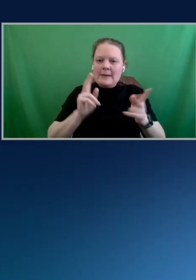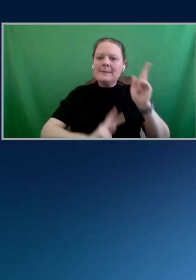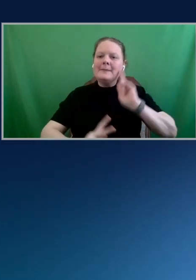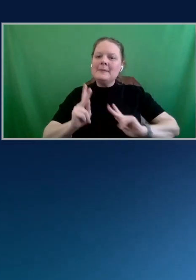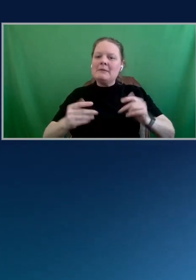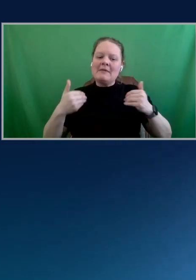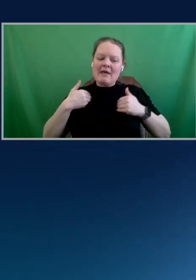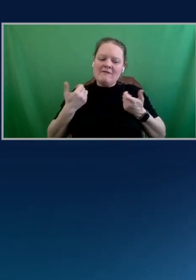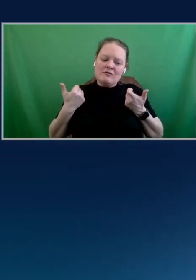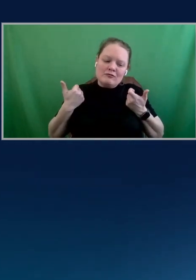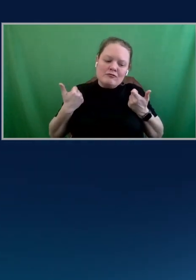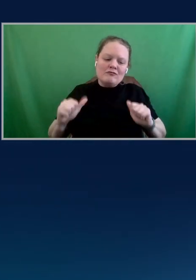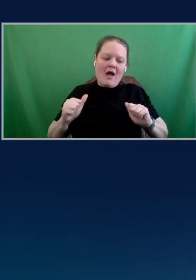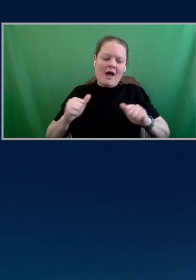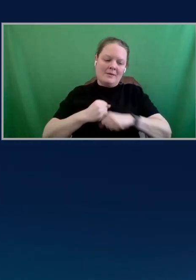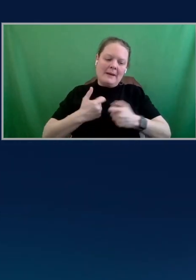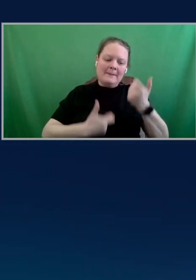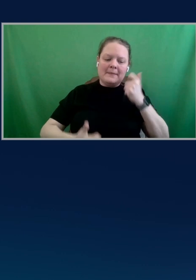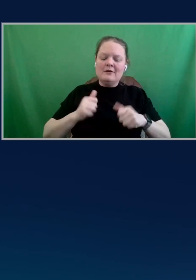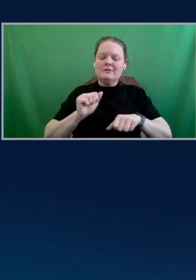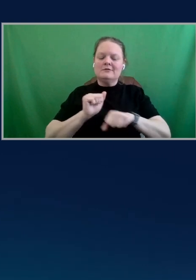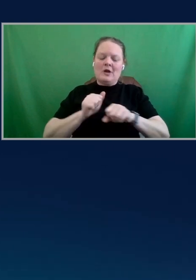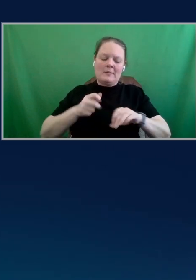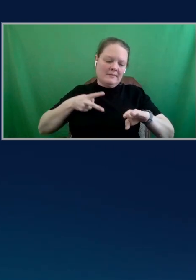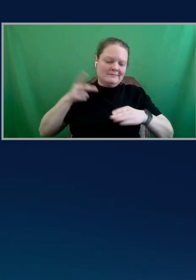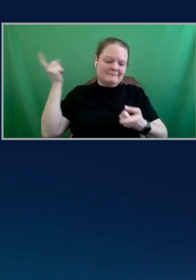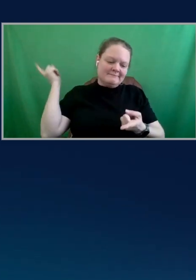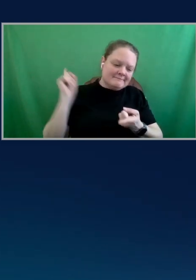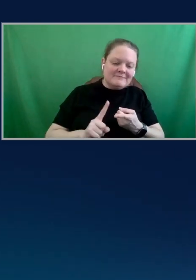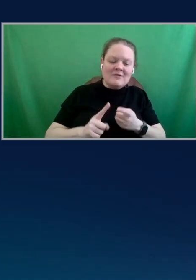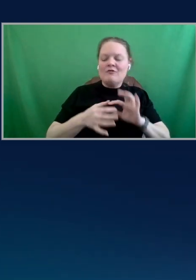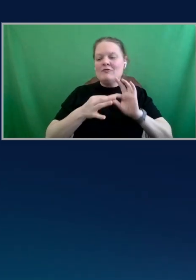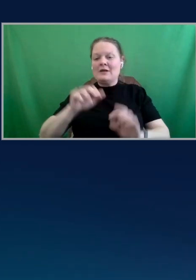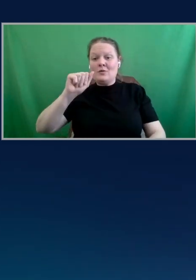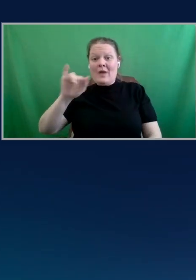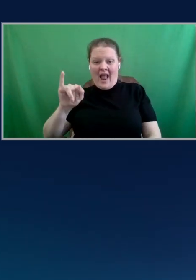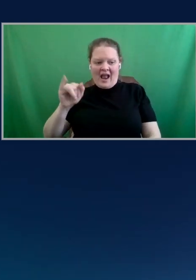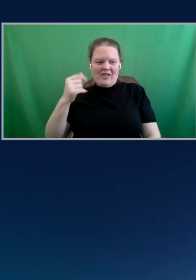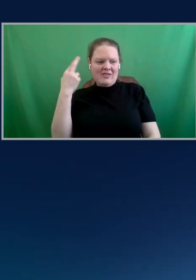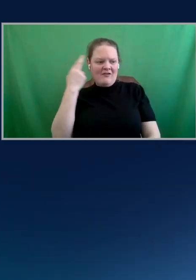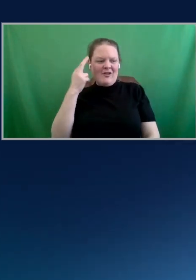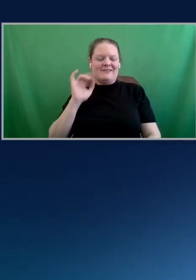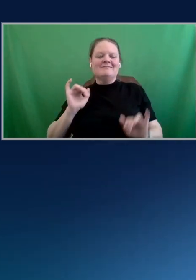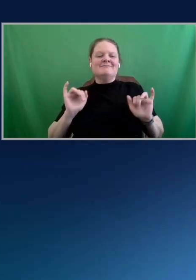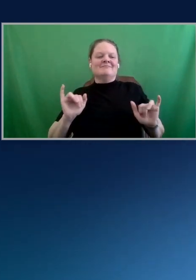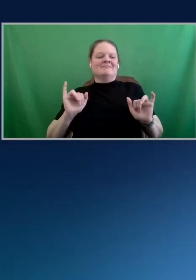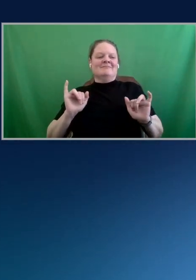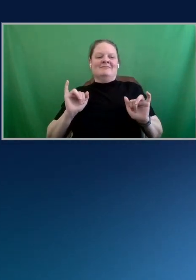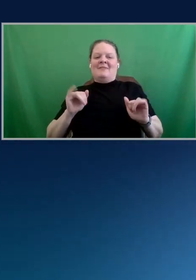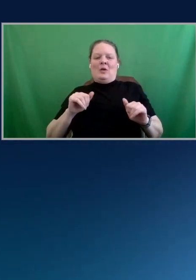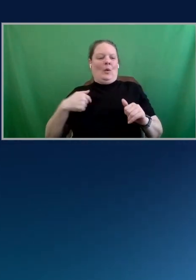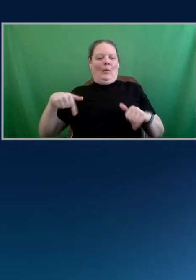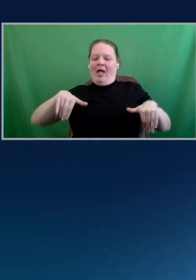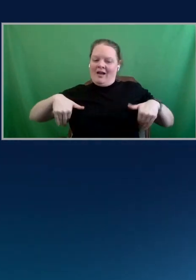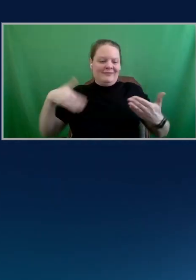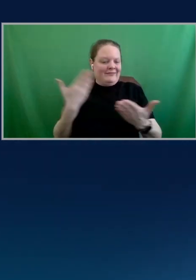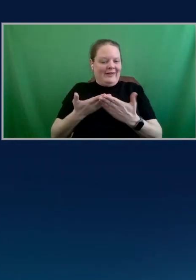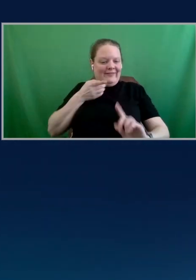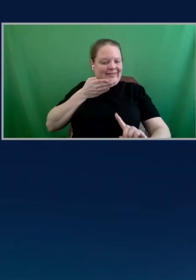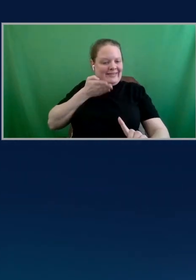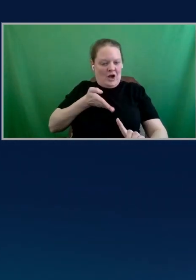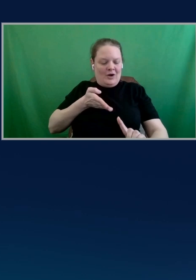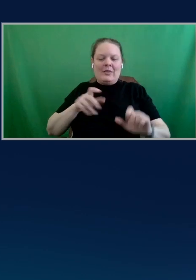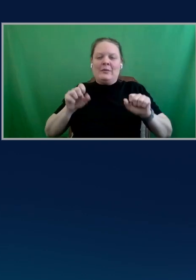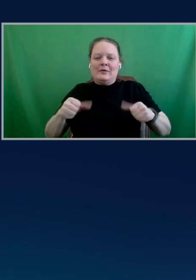make big job cuts in and around AI have realized that the market is not there yet in their ability to have